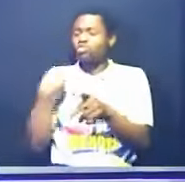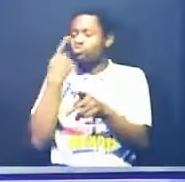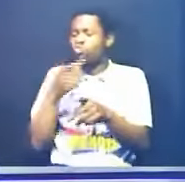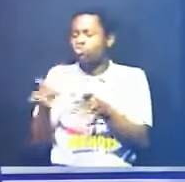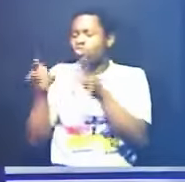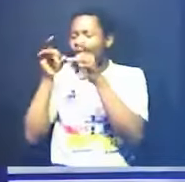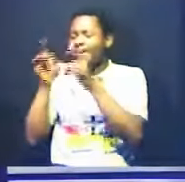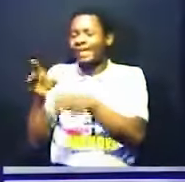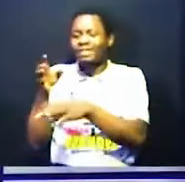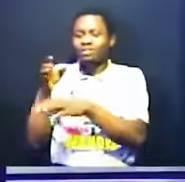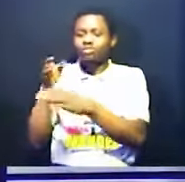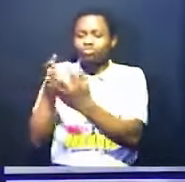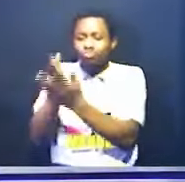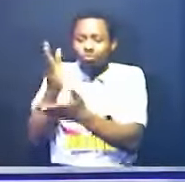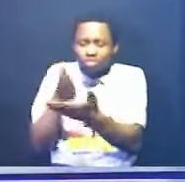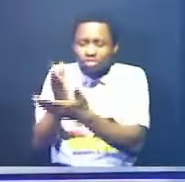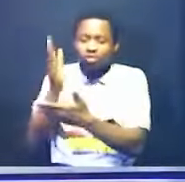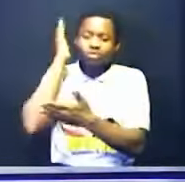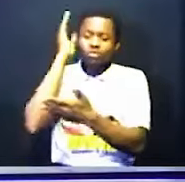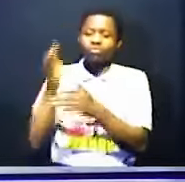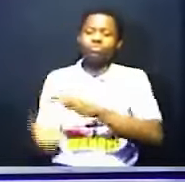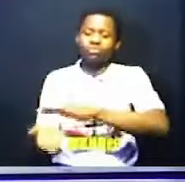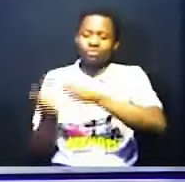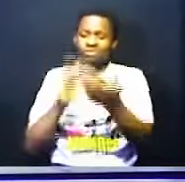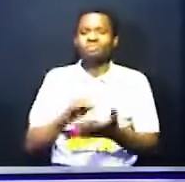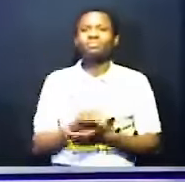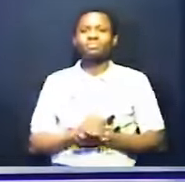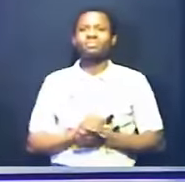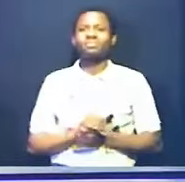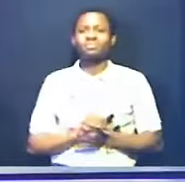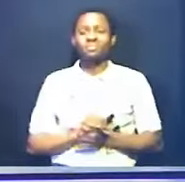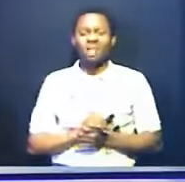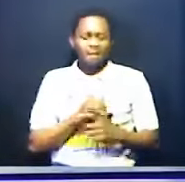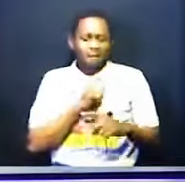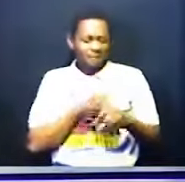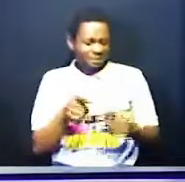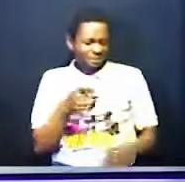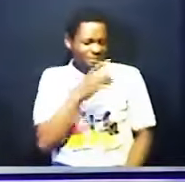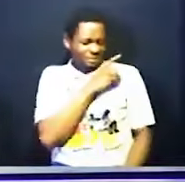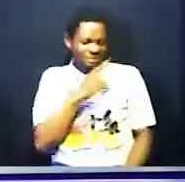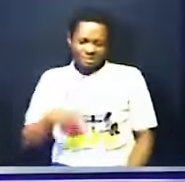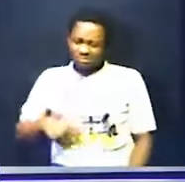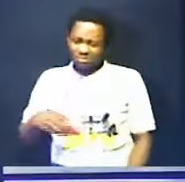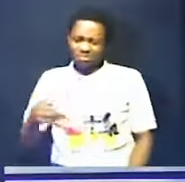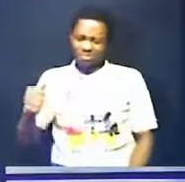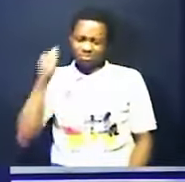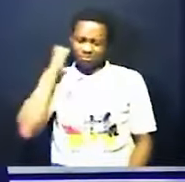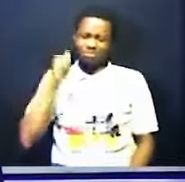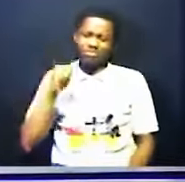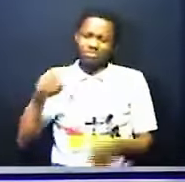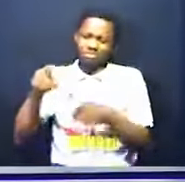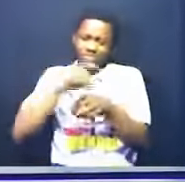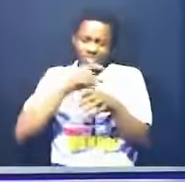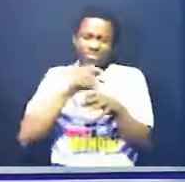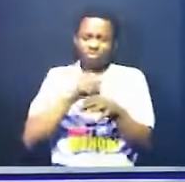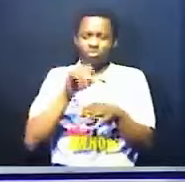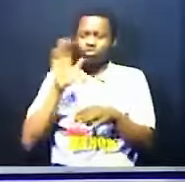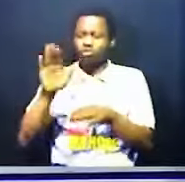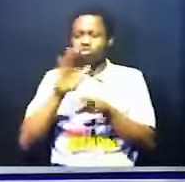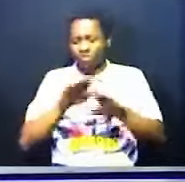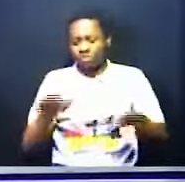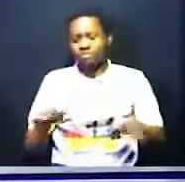will die. But David will not discipline this young. So David, so Absalom